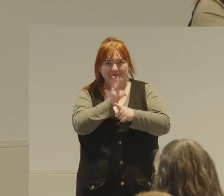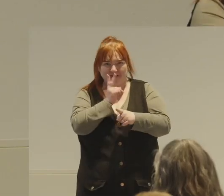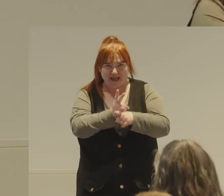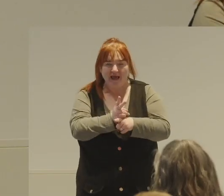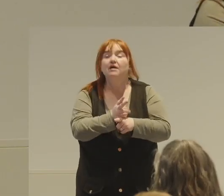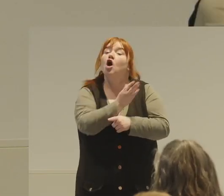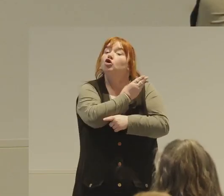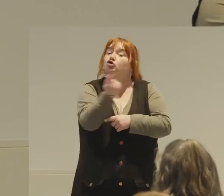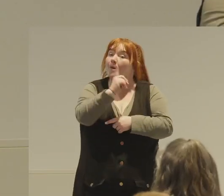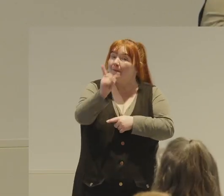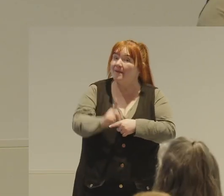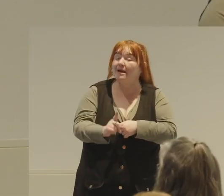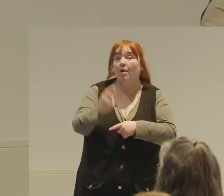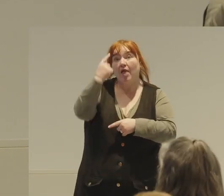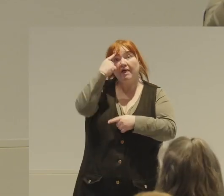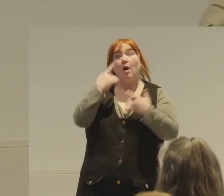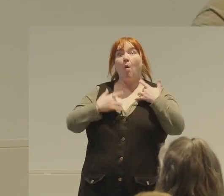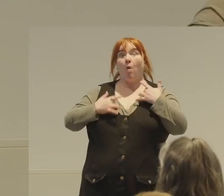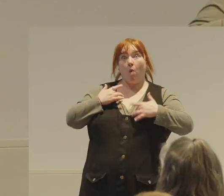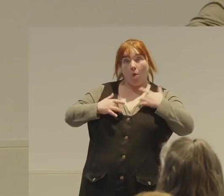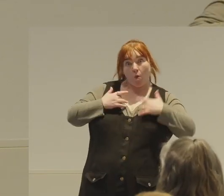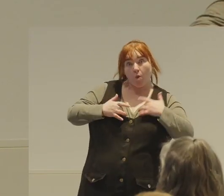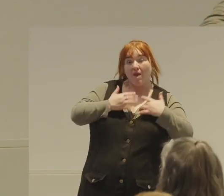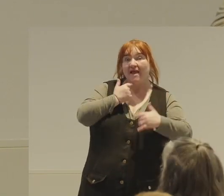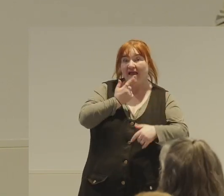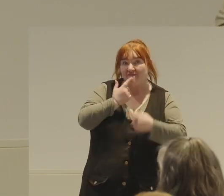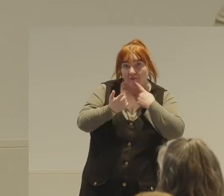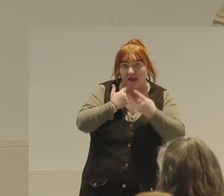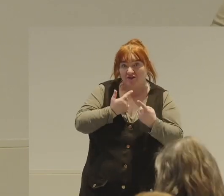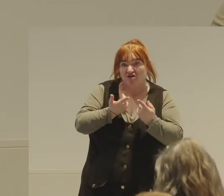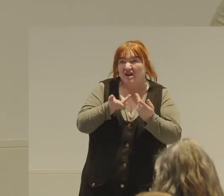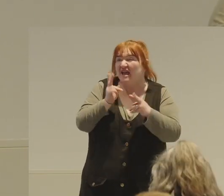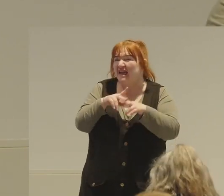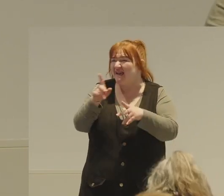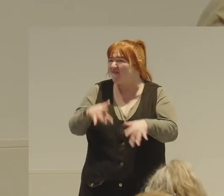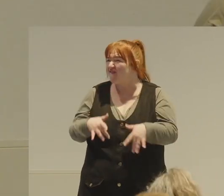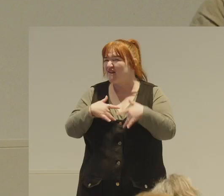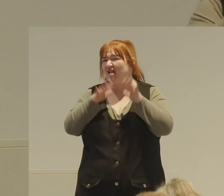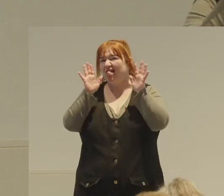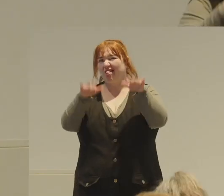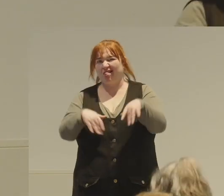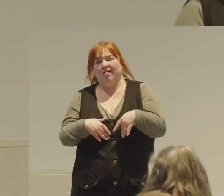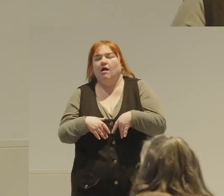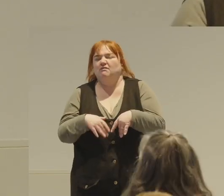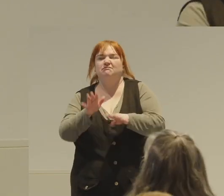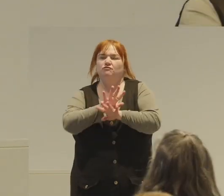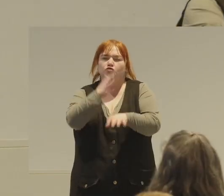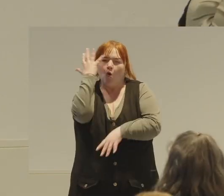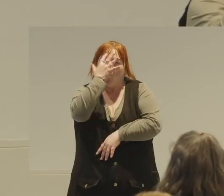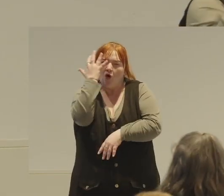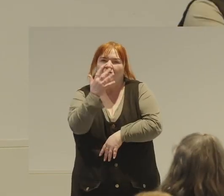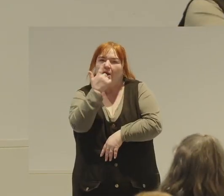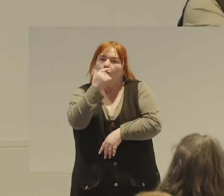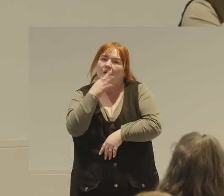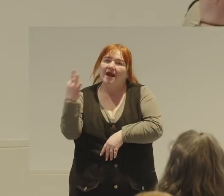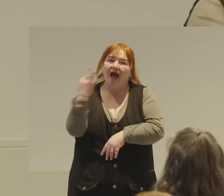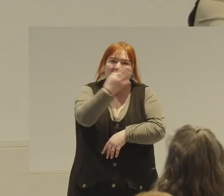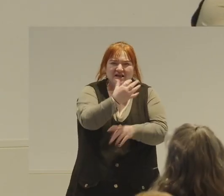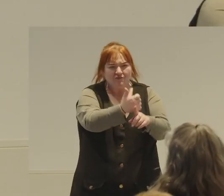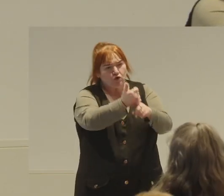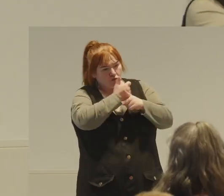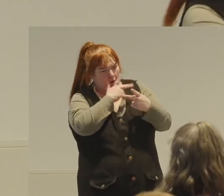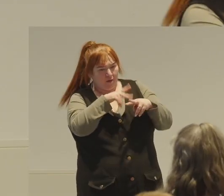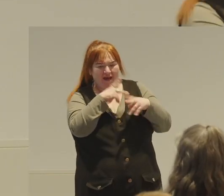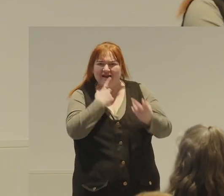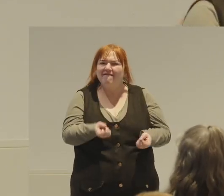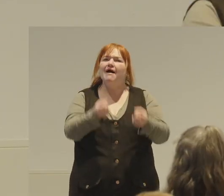and relevant. For other people, it might not be. If it's not relevant for you, don't worry. You can always ask somebody else for support if you don't fully